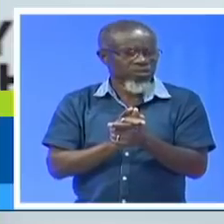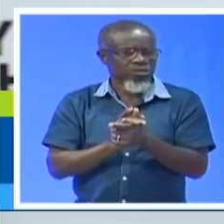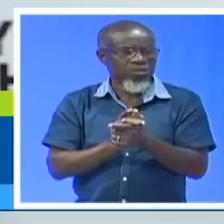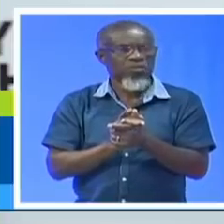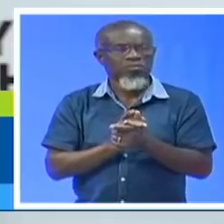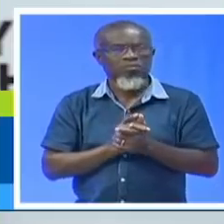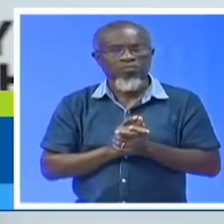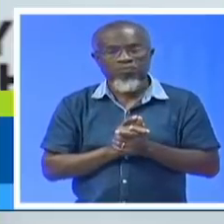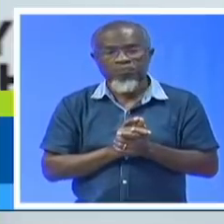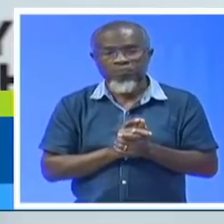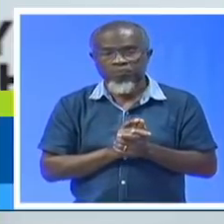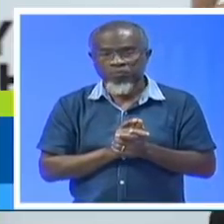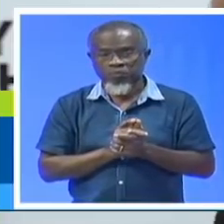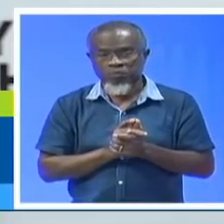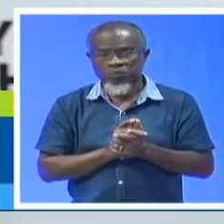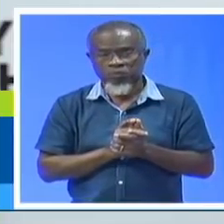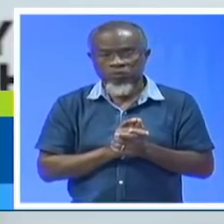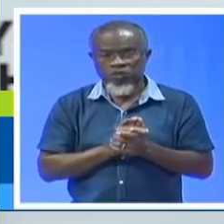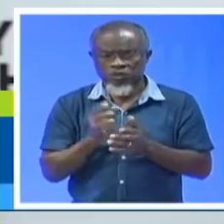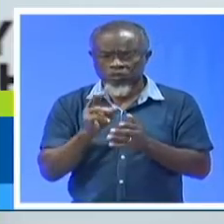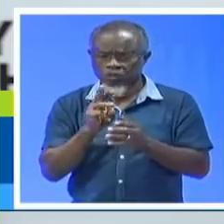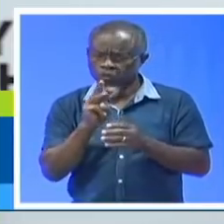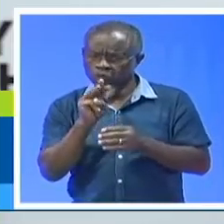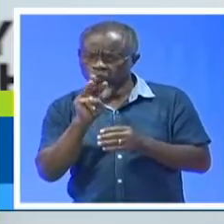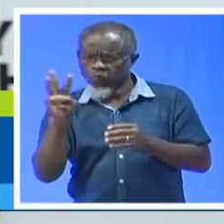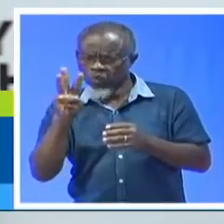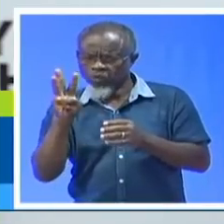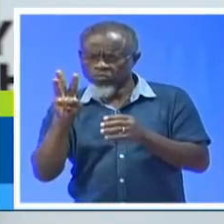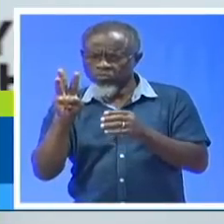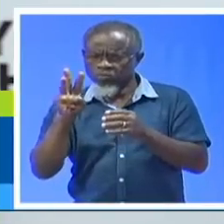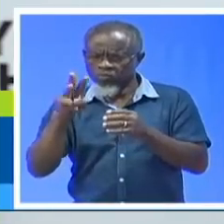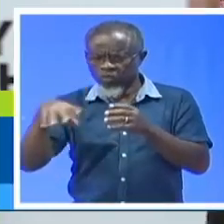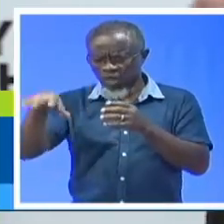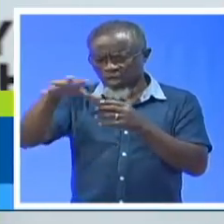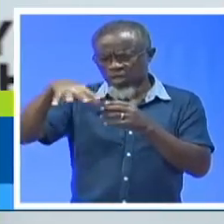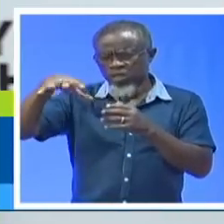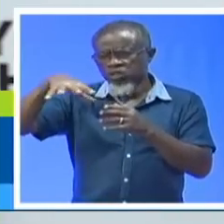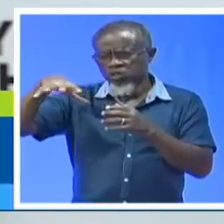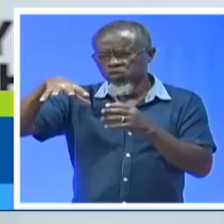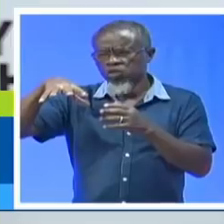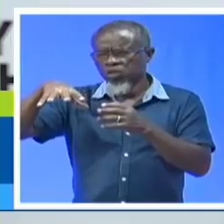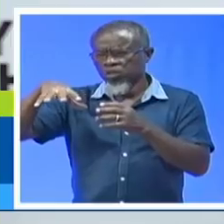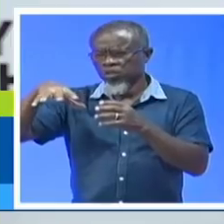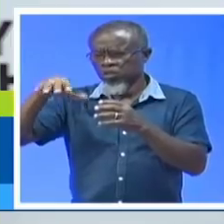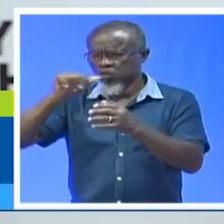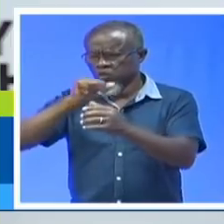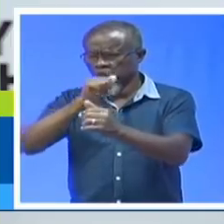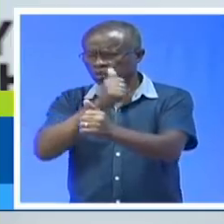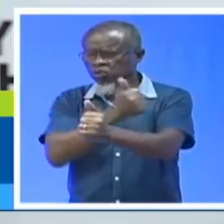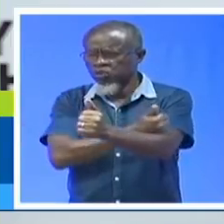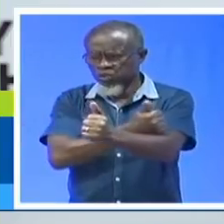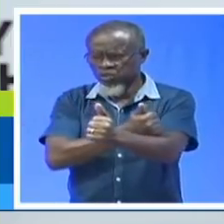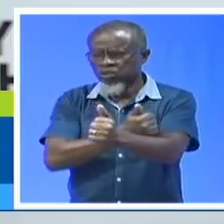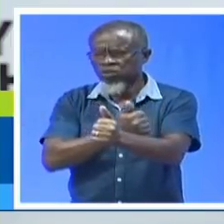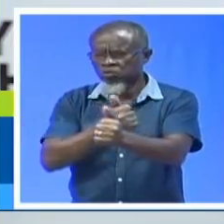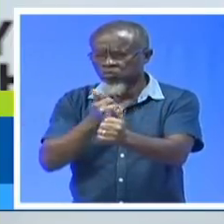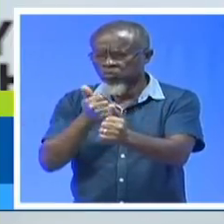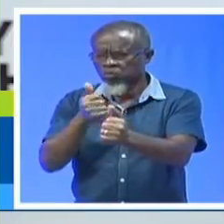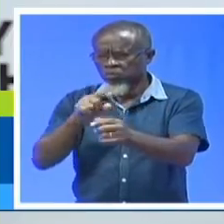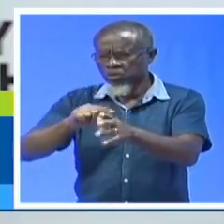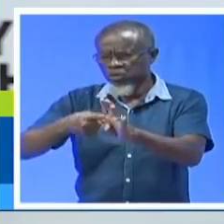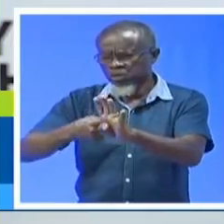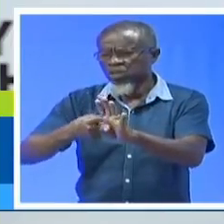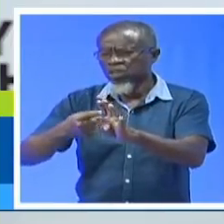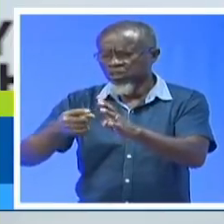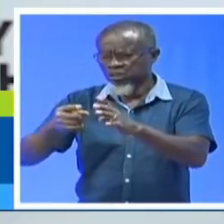morning when we launched the COVID vaccination drive at a major retail outlet this